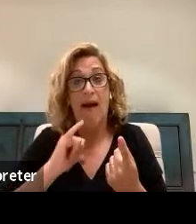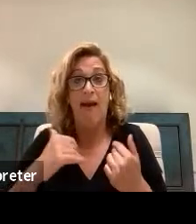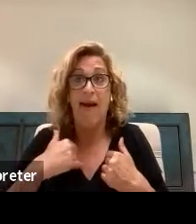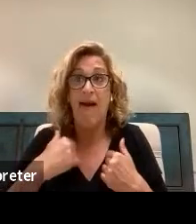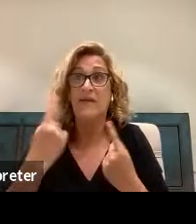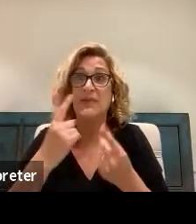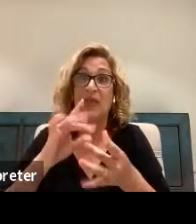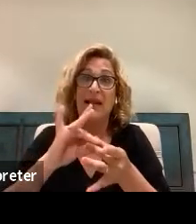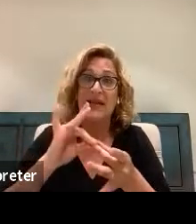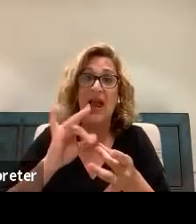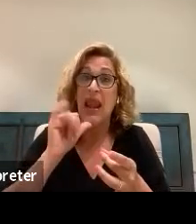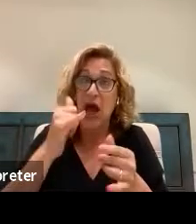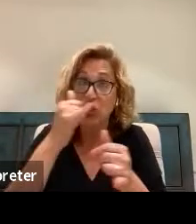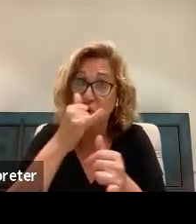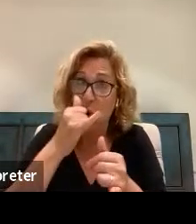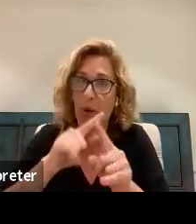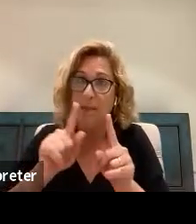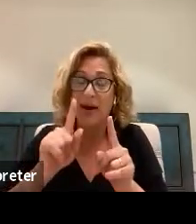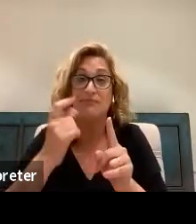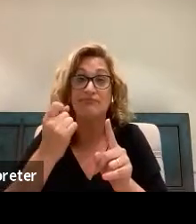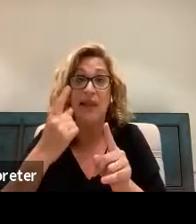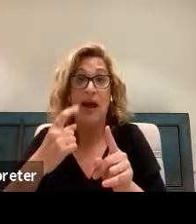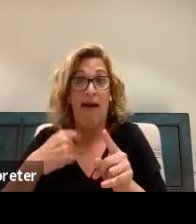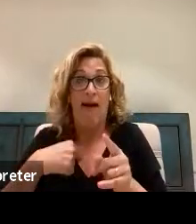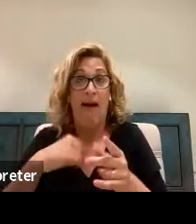like when I get up in the morning, I don't